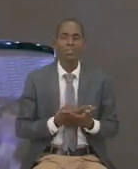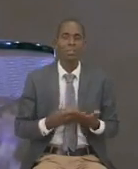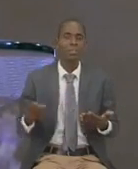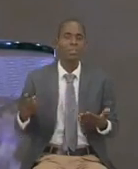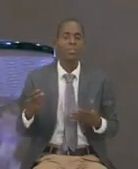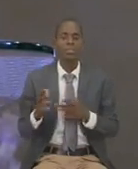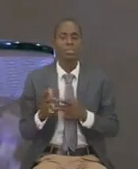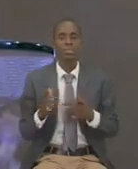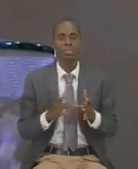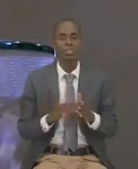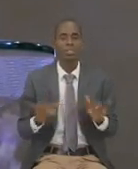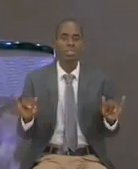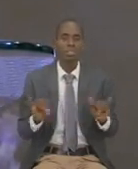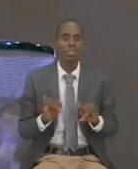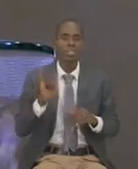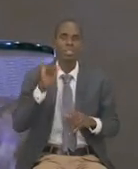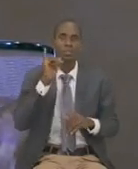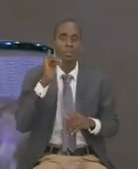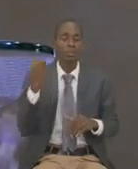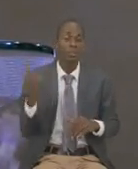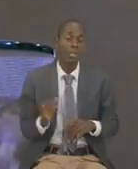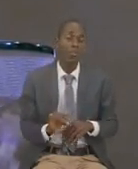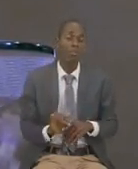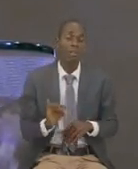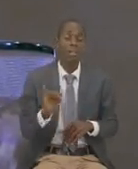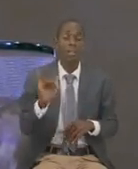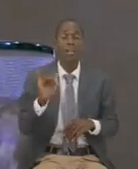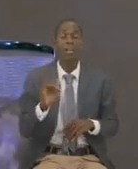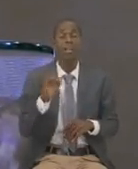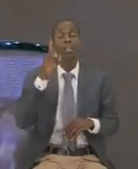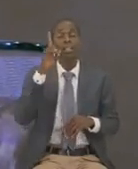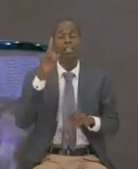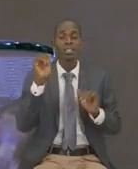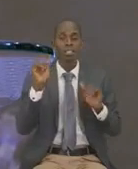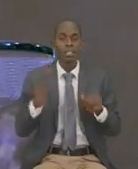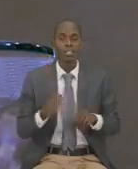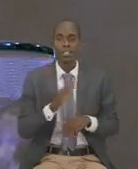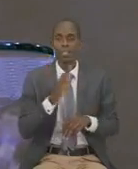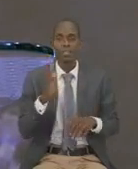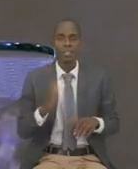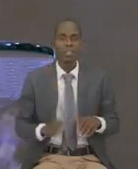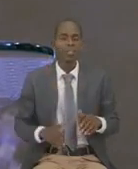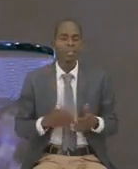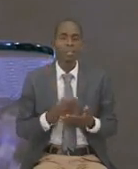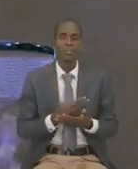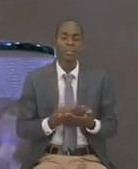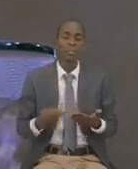ever fail. Jesus the same forever.